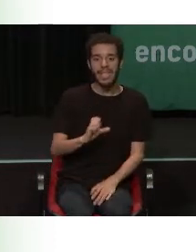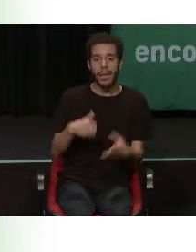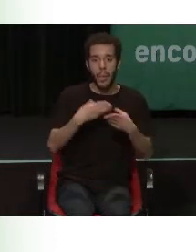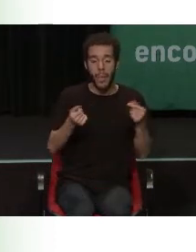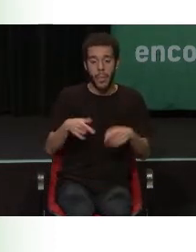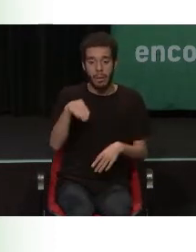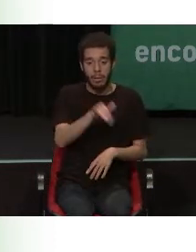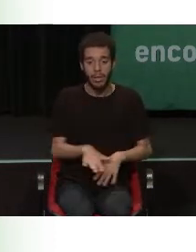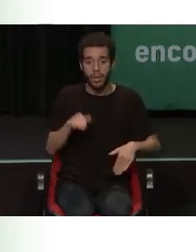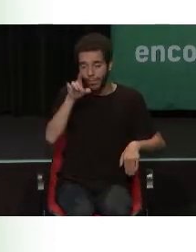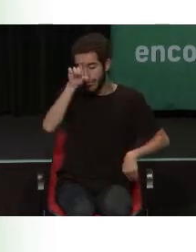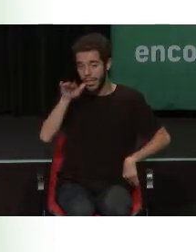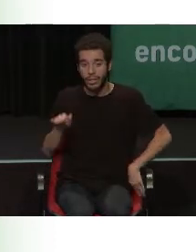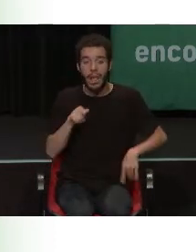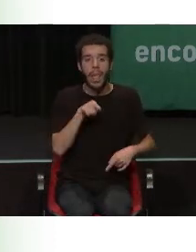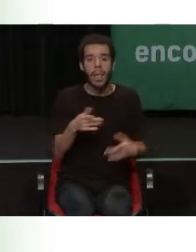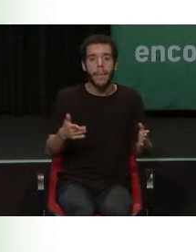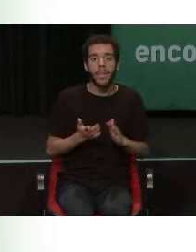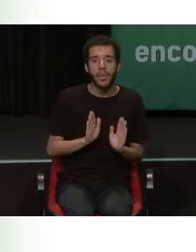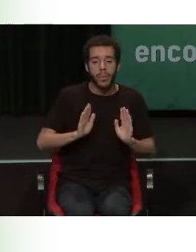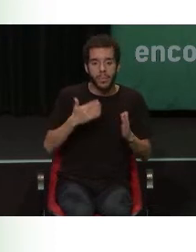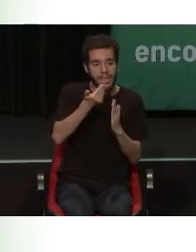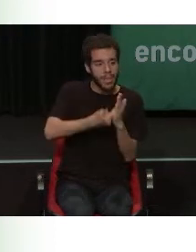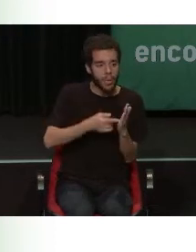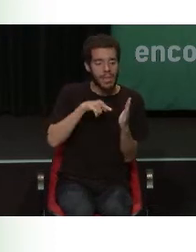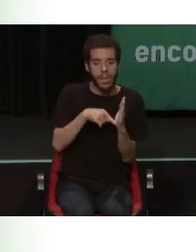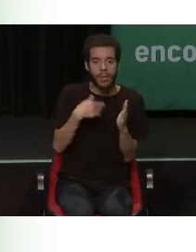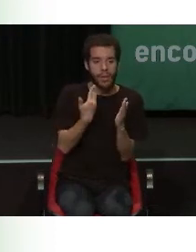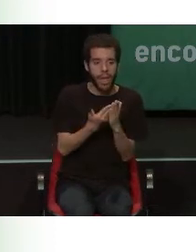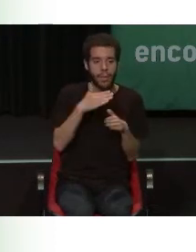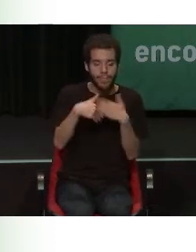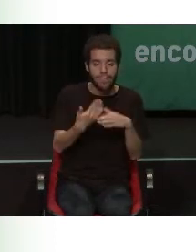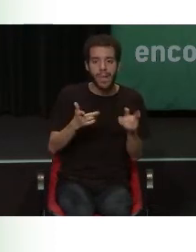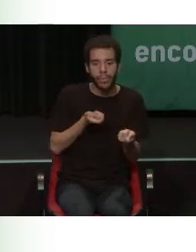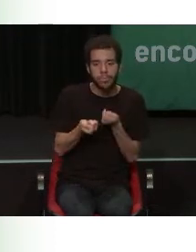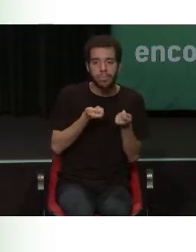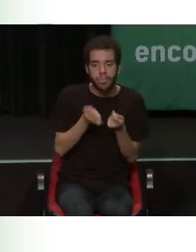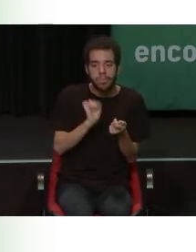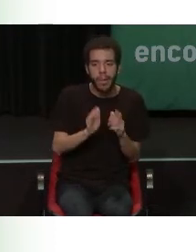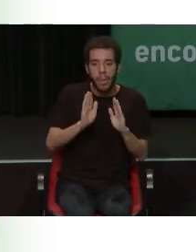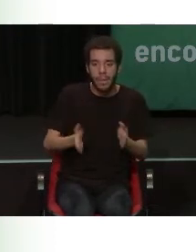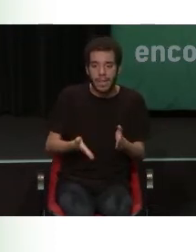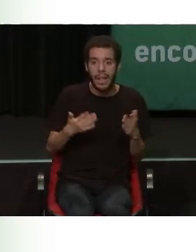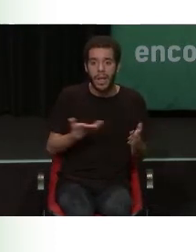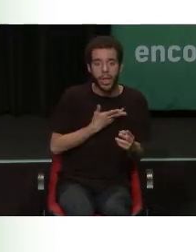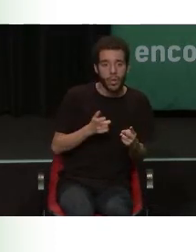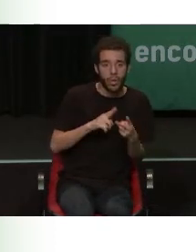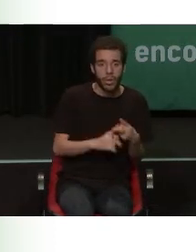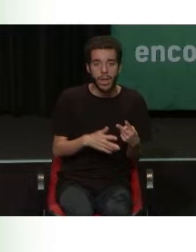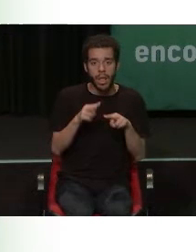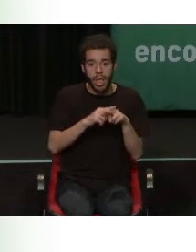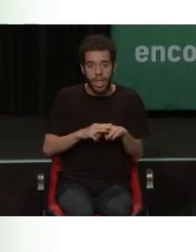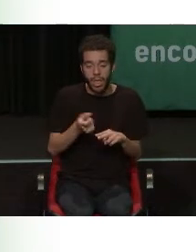discoveries, documentation, demand fulfillment, diplomats, detailing, data management, norms, doctors, drugs,